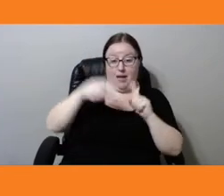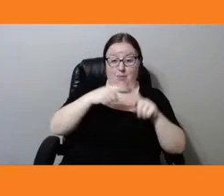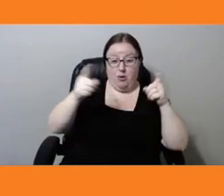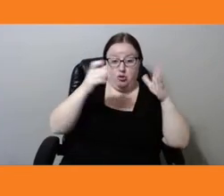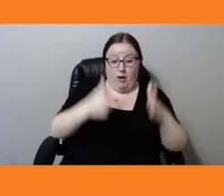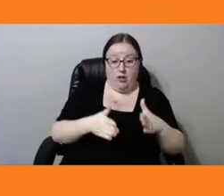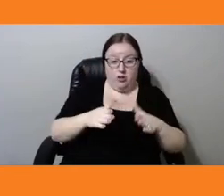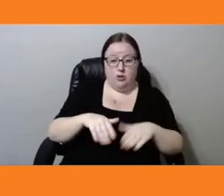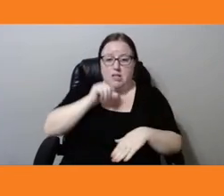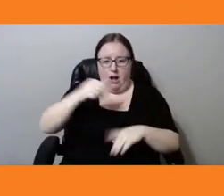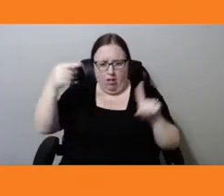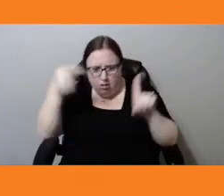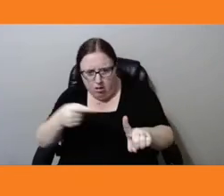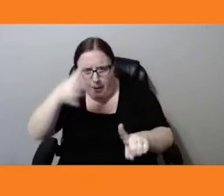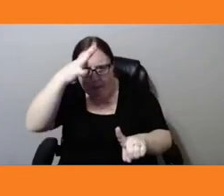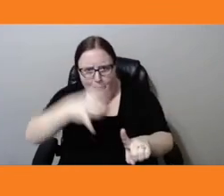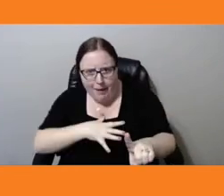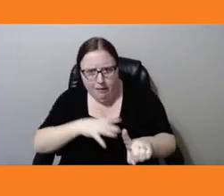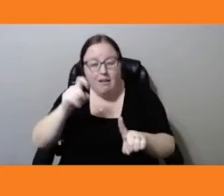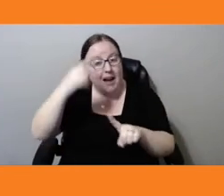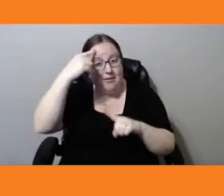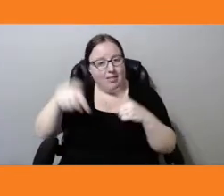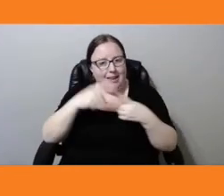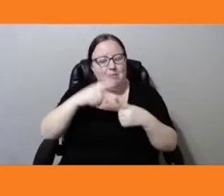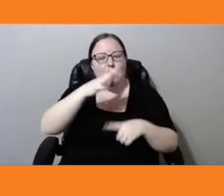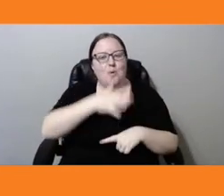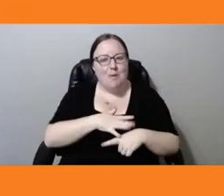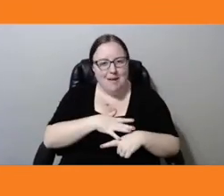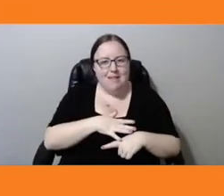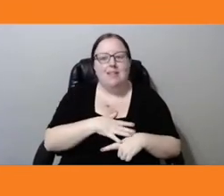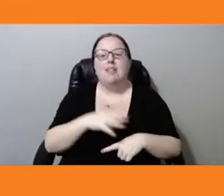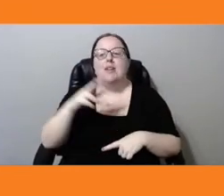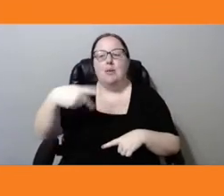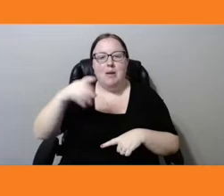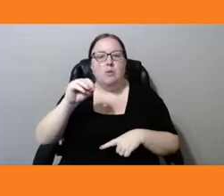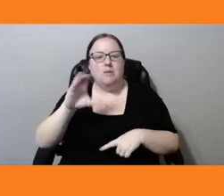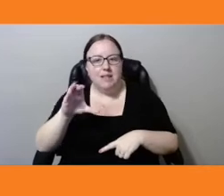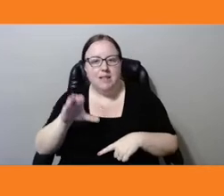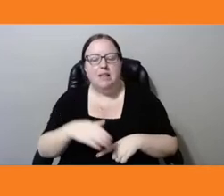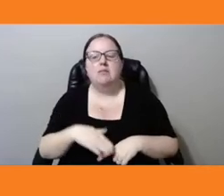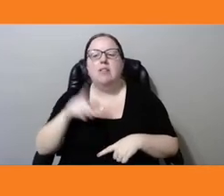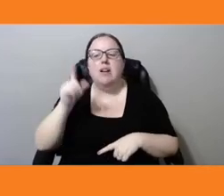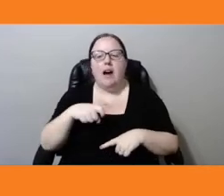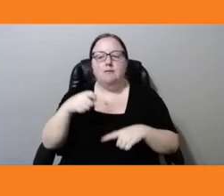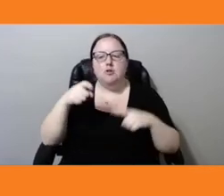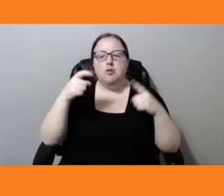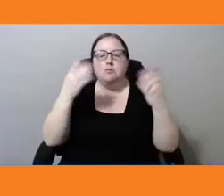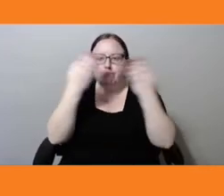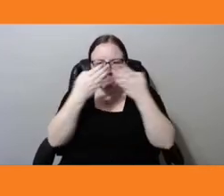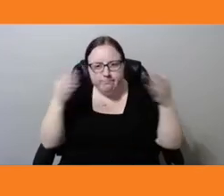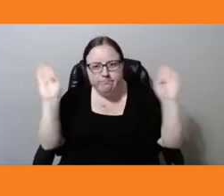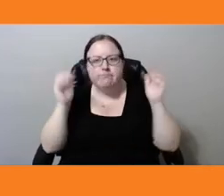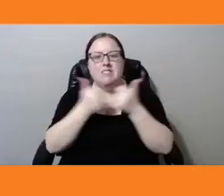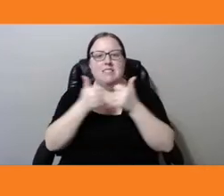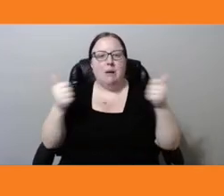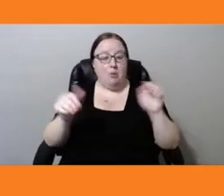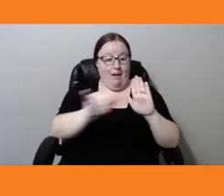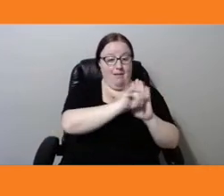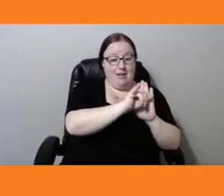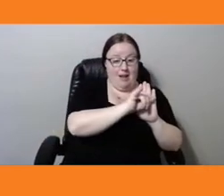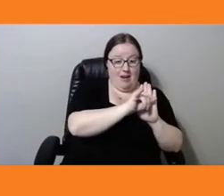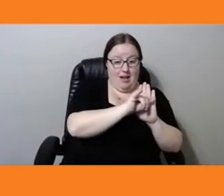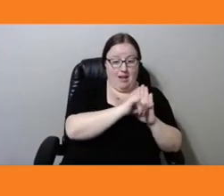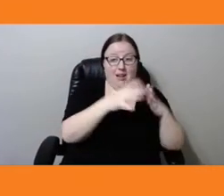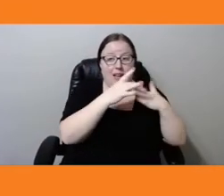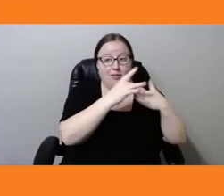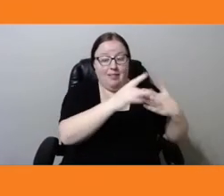can't just think male. They have to think about women. They have to think about people of color, and they have to be able to to separate the identity of the lead